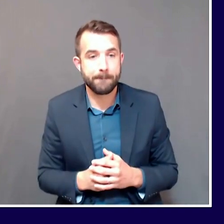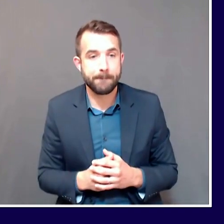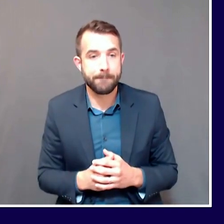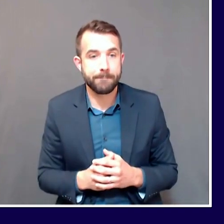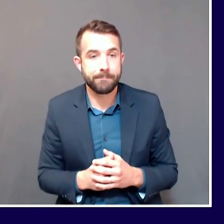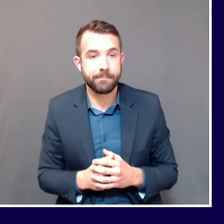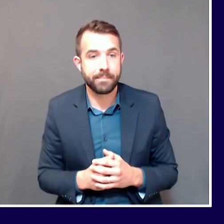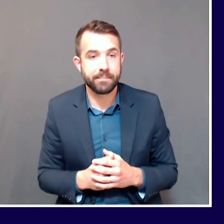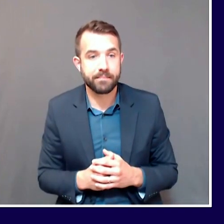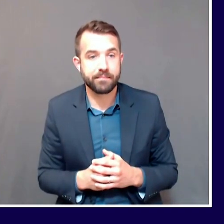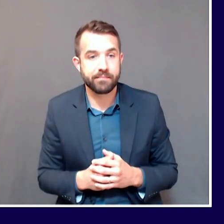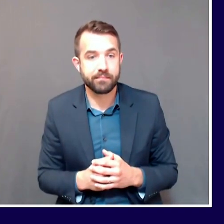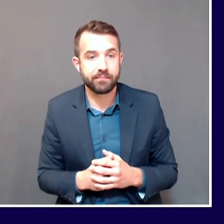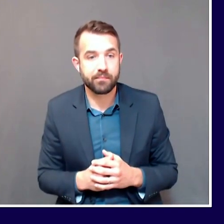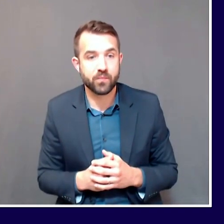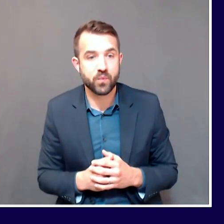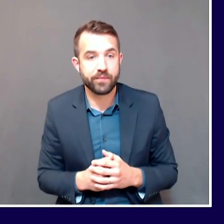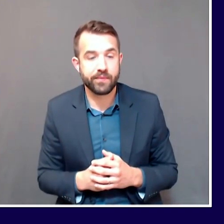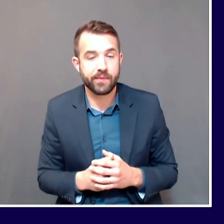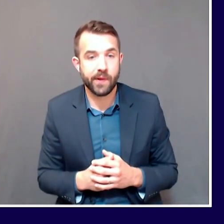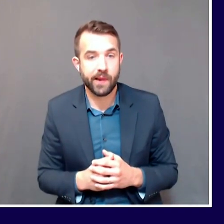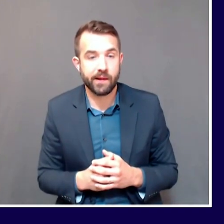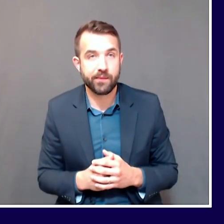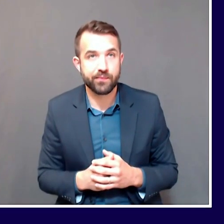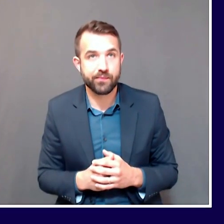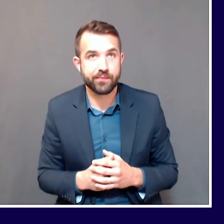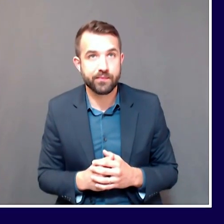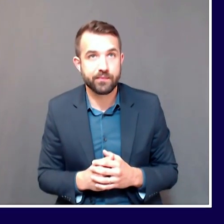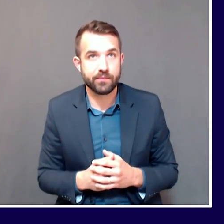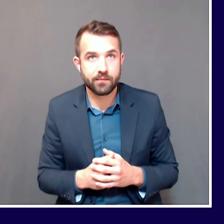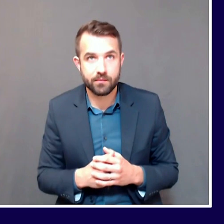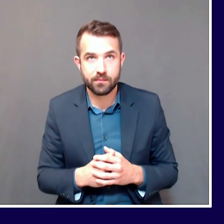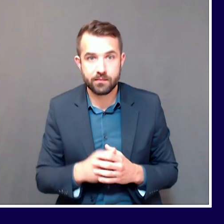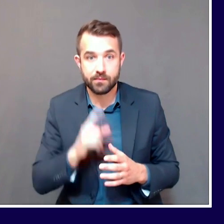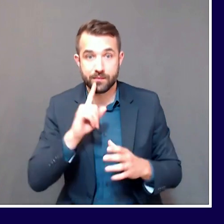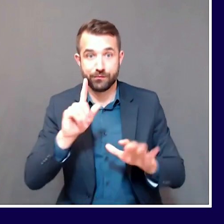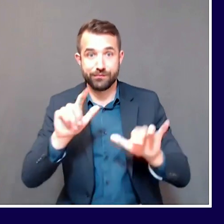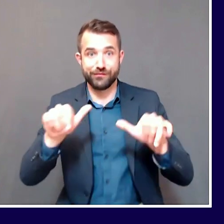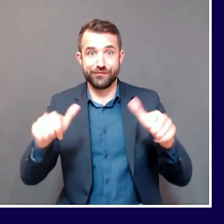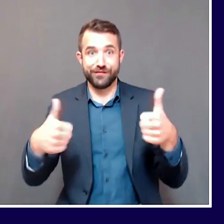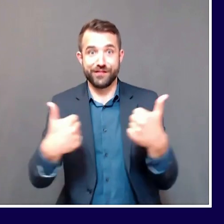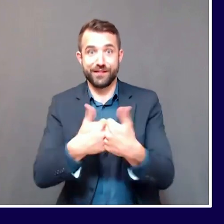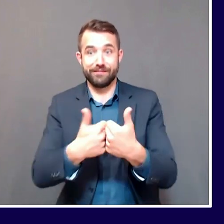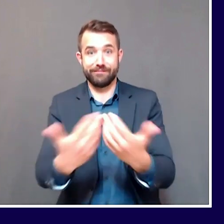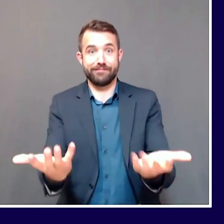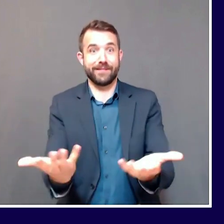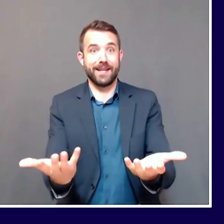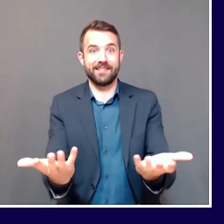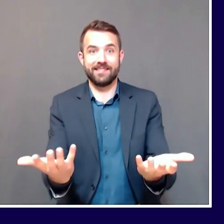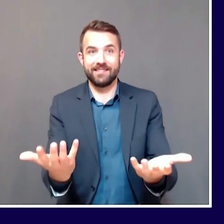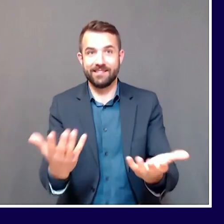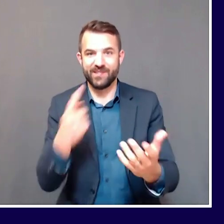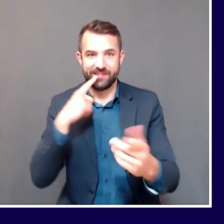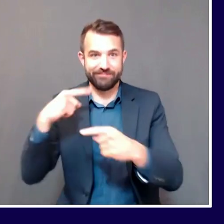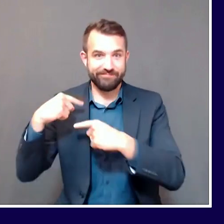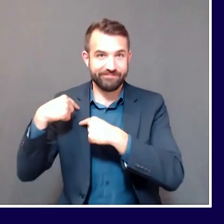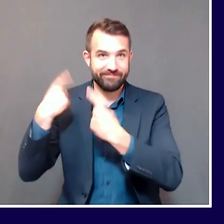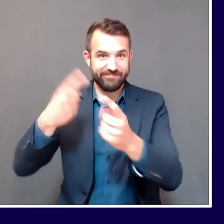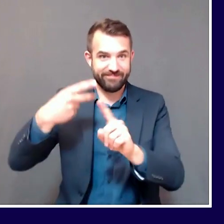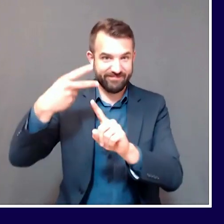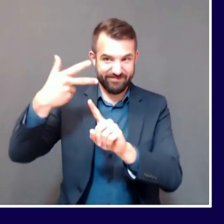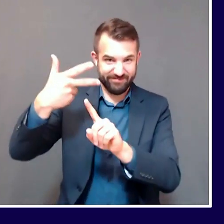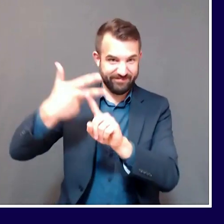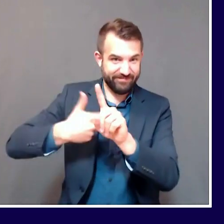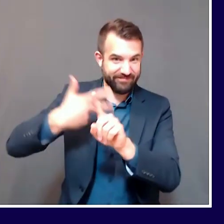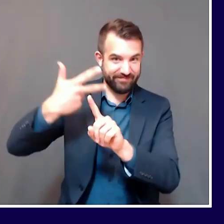As we've looked at this challenge, right, for the last couple of months now, we've tried to